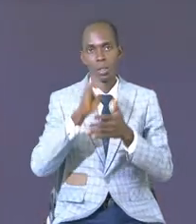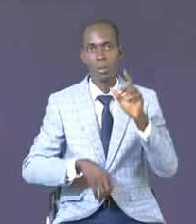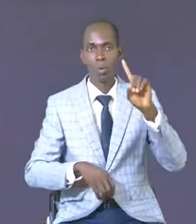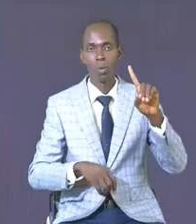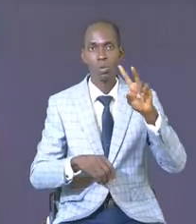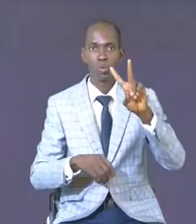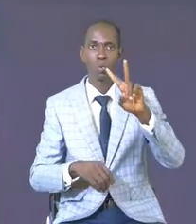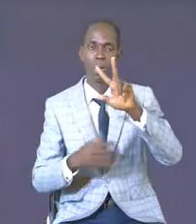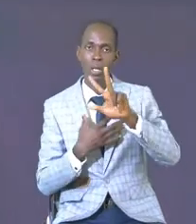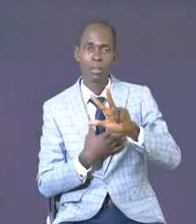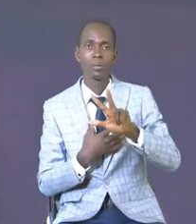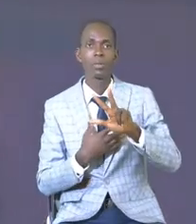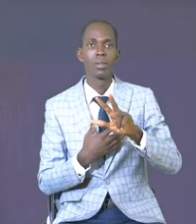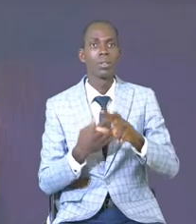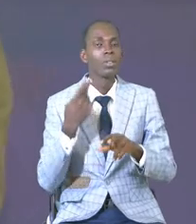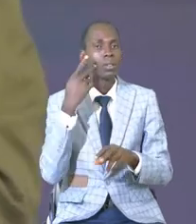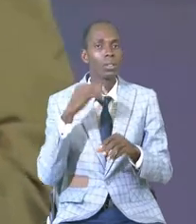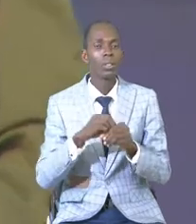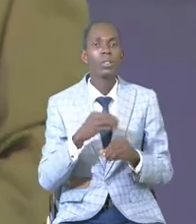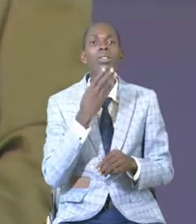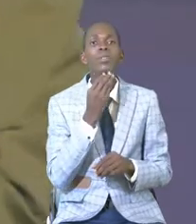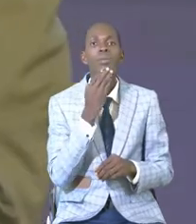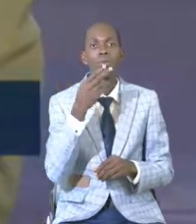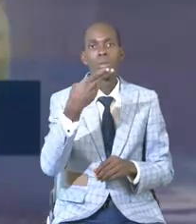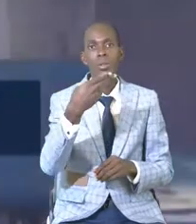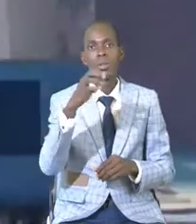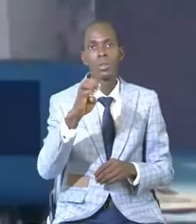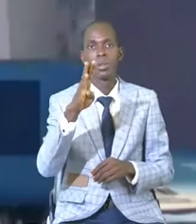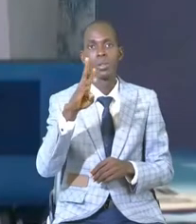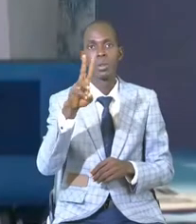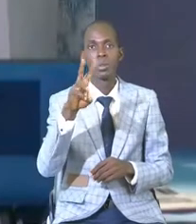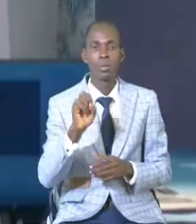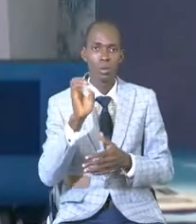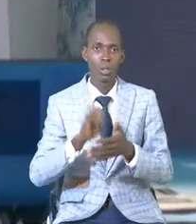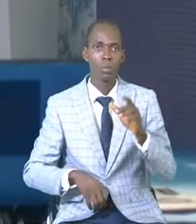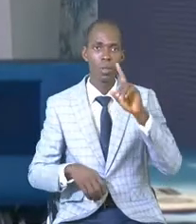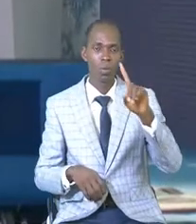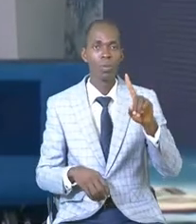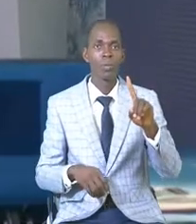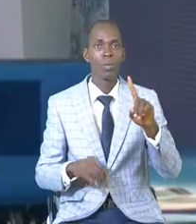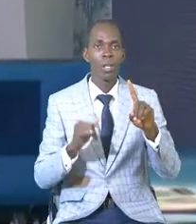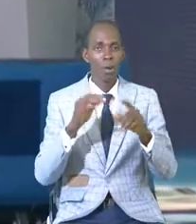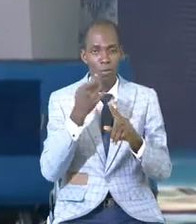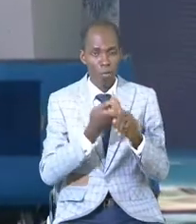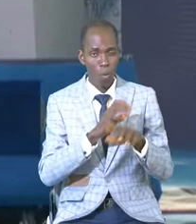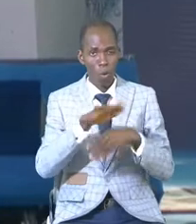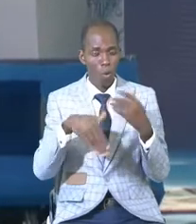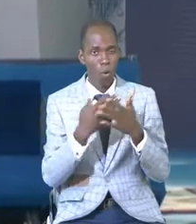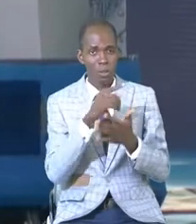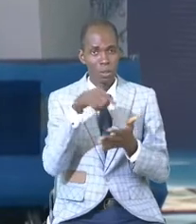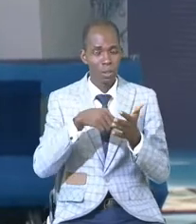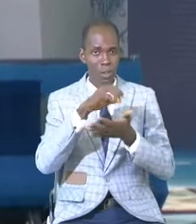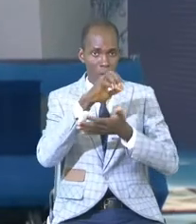at Hebrews chapter 1. I'm reading from verse 1. And in each of these chapters, I want you to see Jesus as